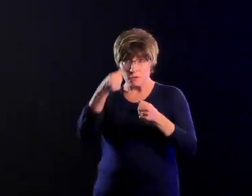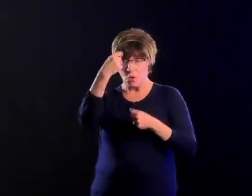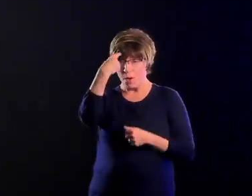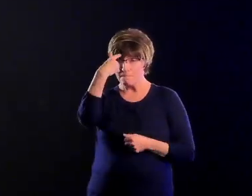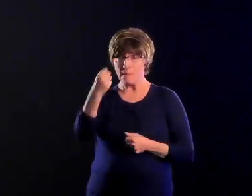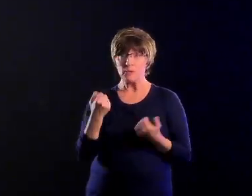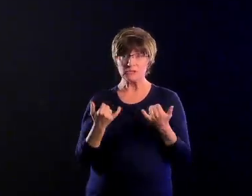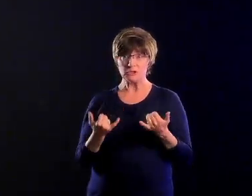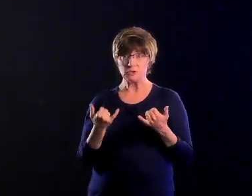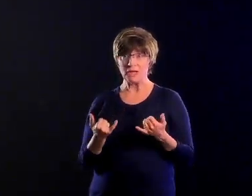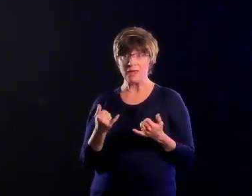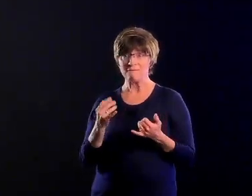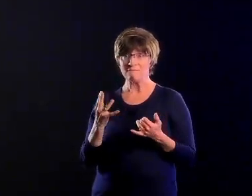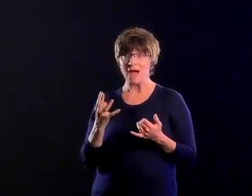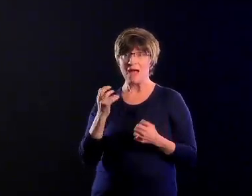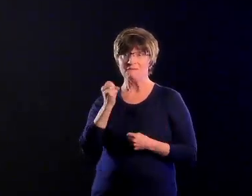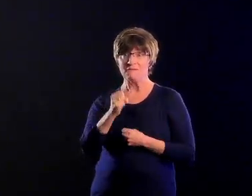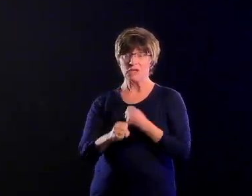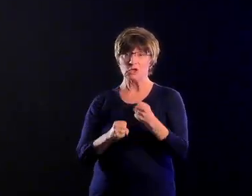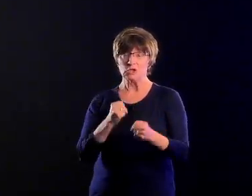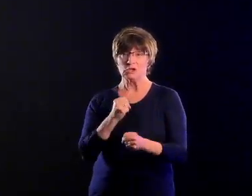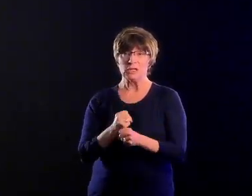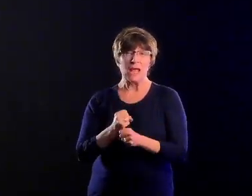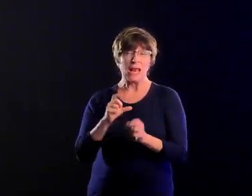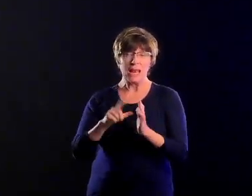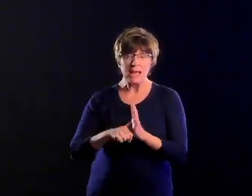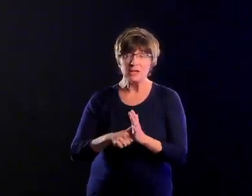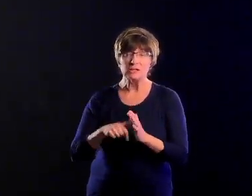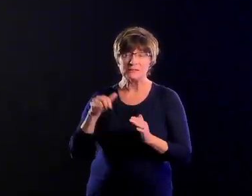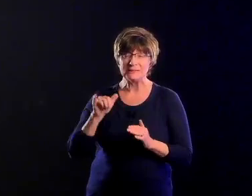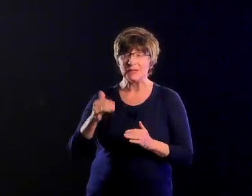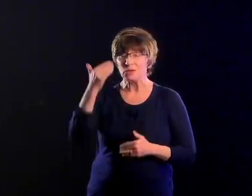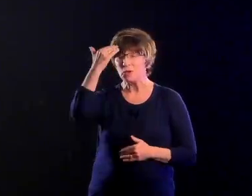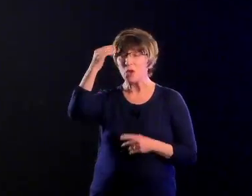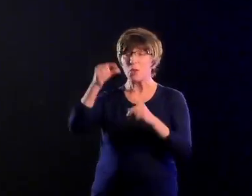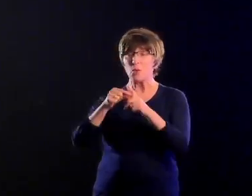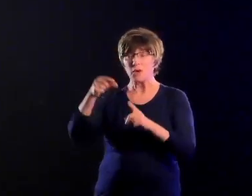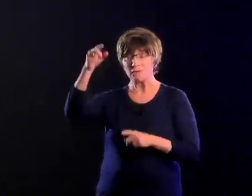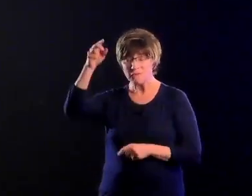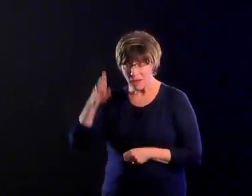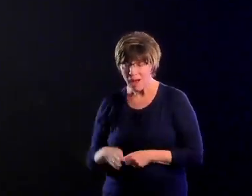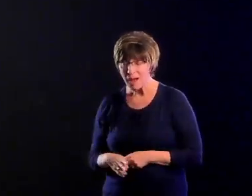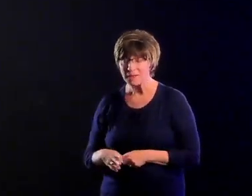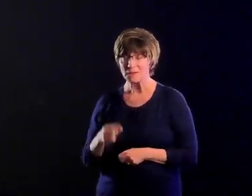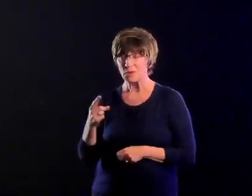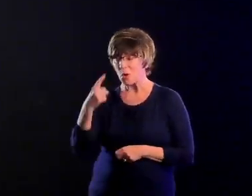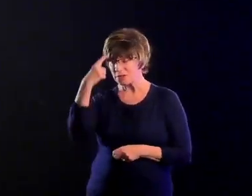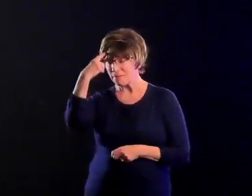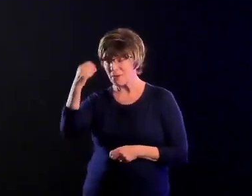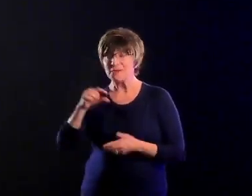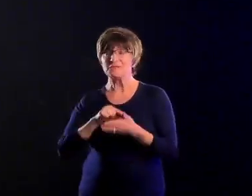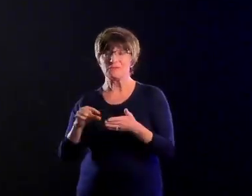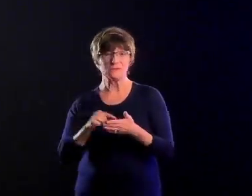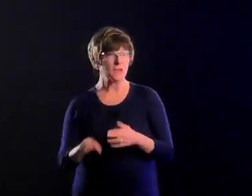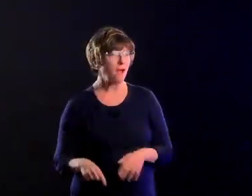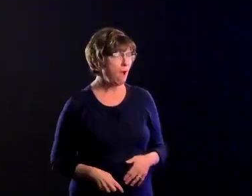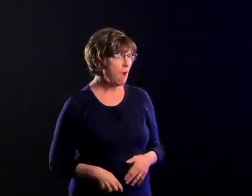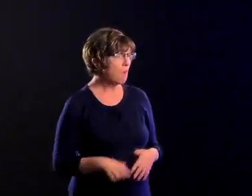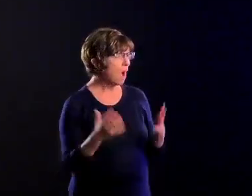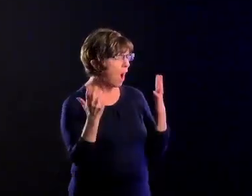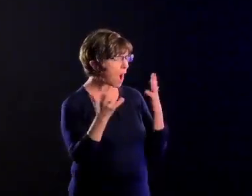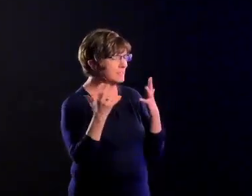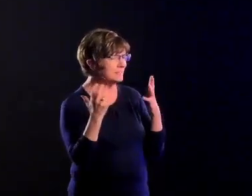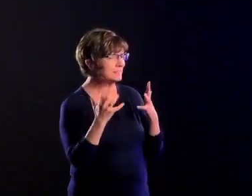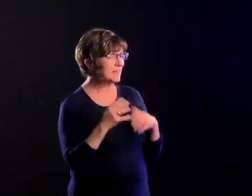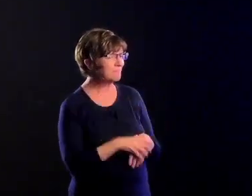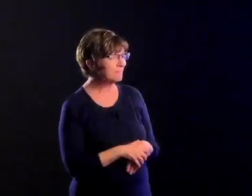to your life. And God's always never ending. And so you can always memorize his verses. That is awesome. Give it up for